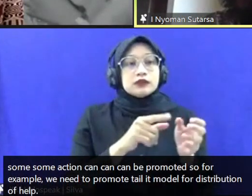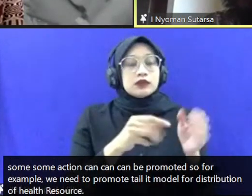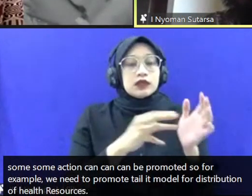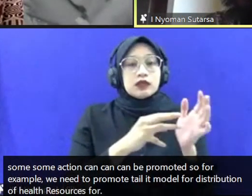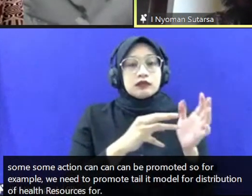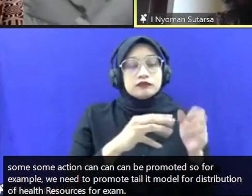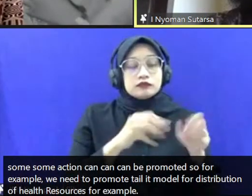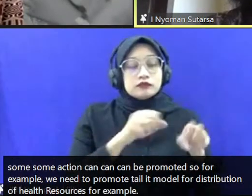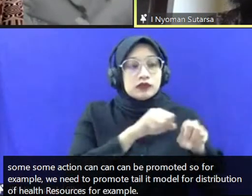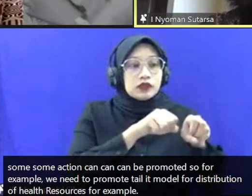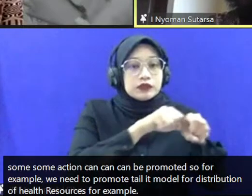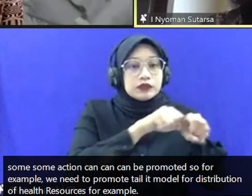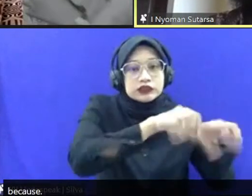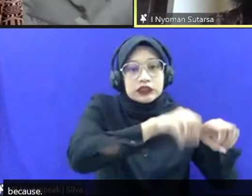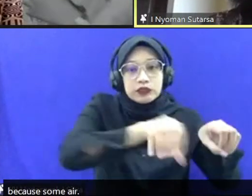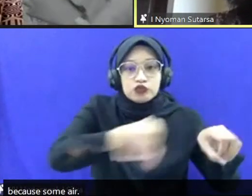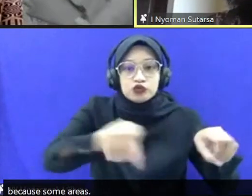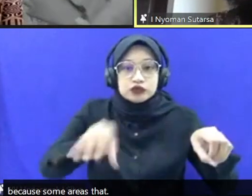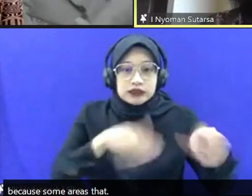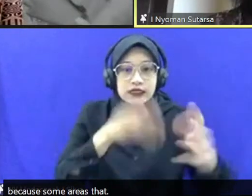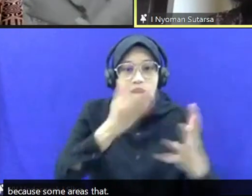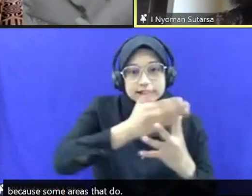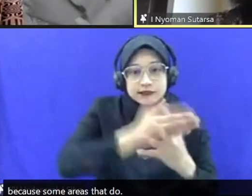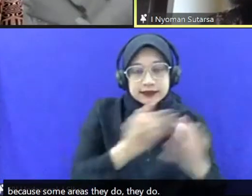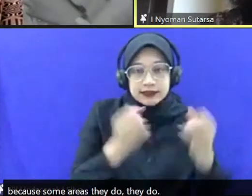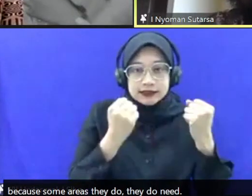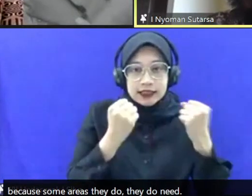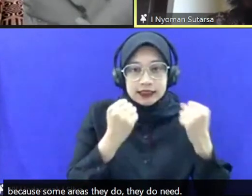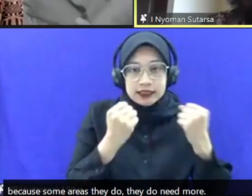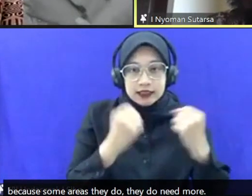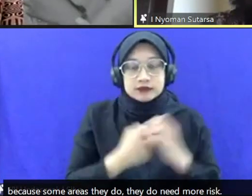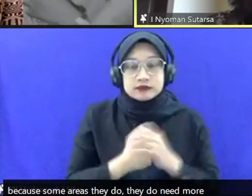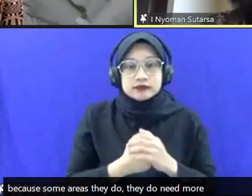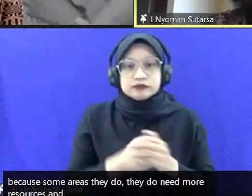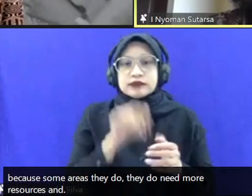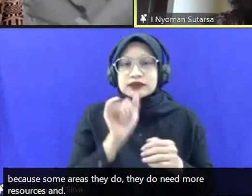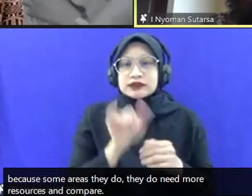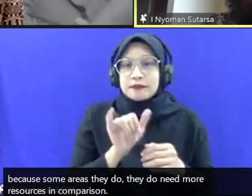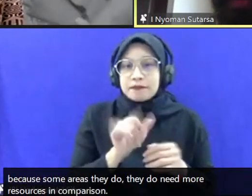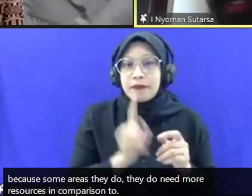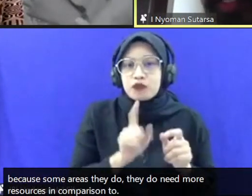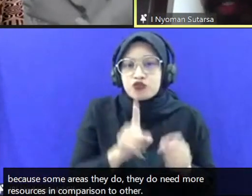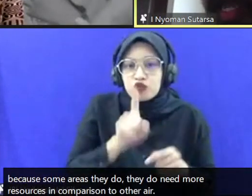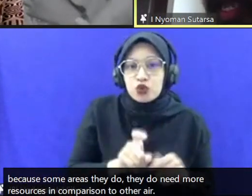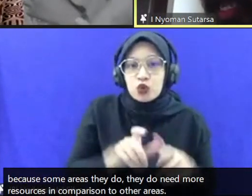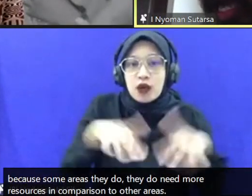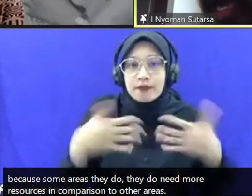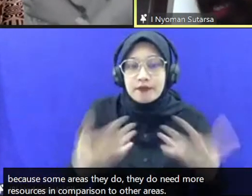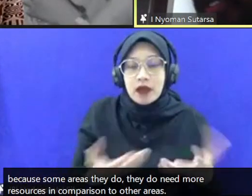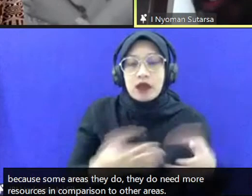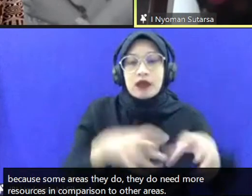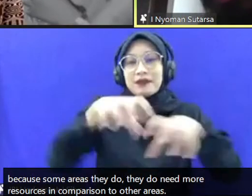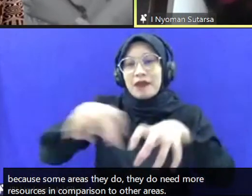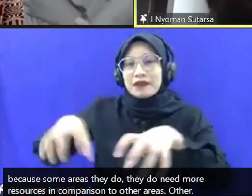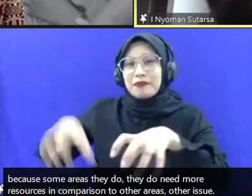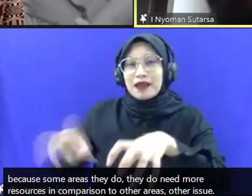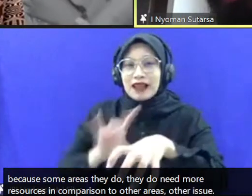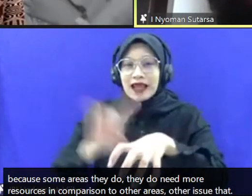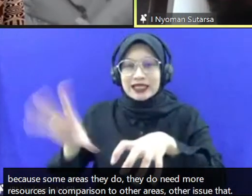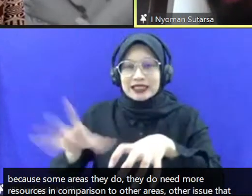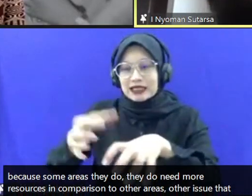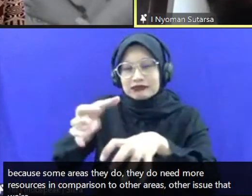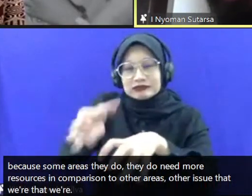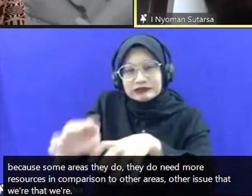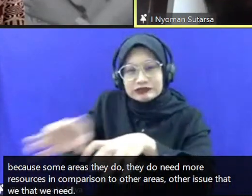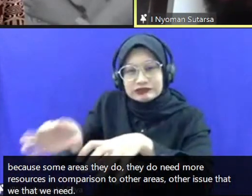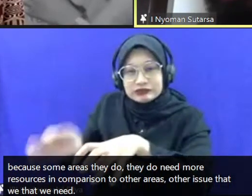for example, because some areas they do need more resources in comparison to other areas. Other issue that